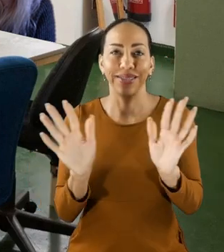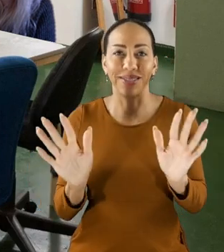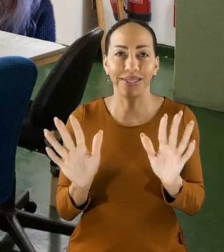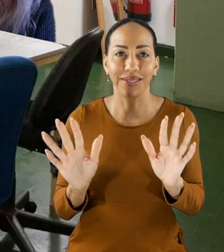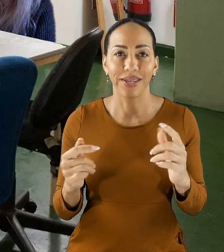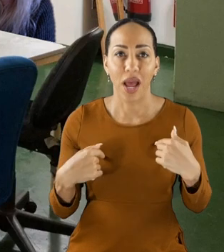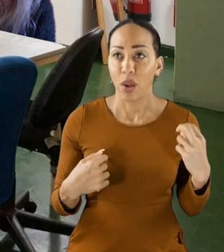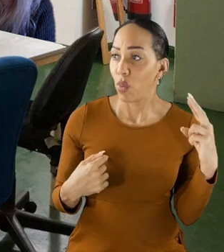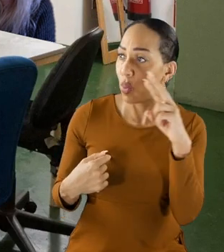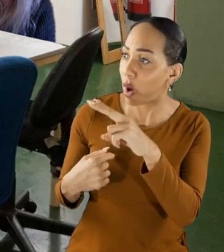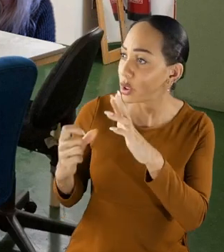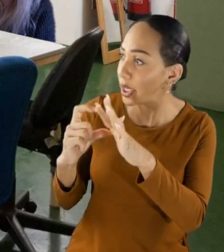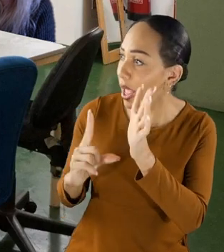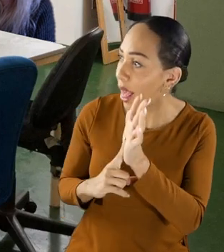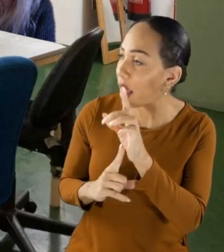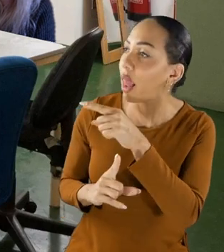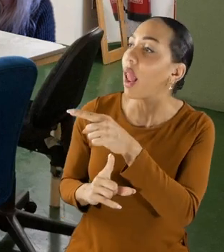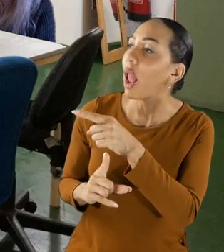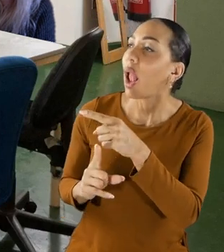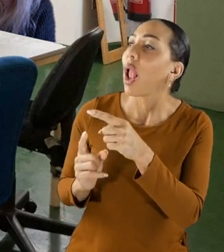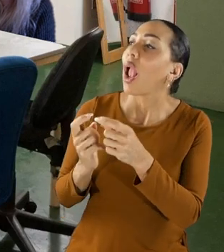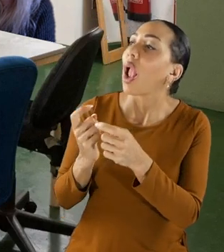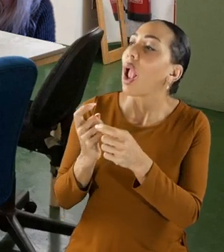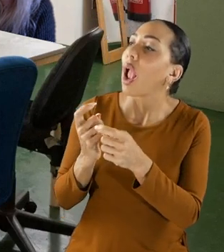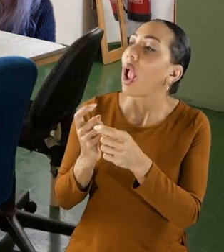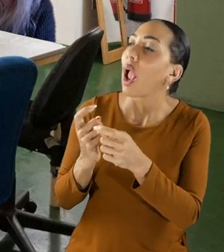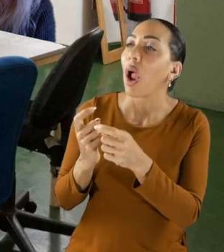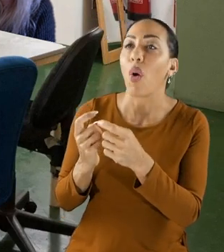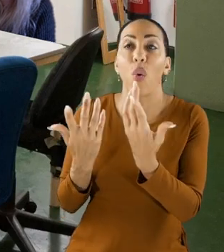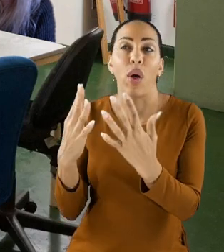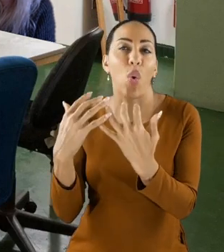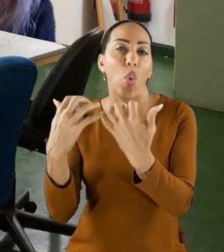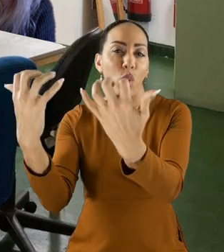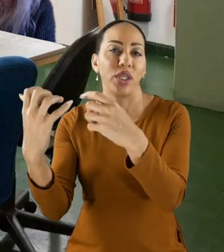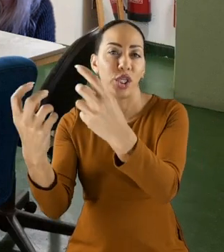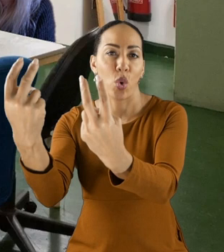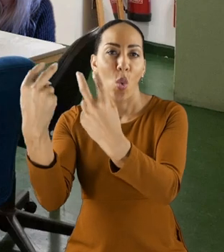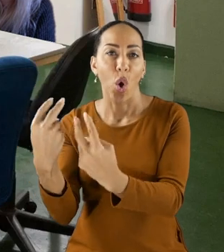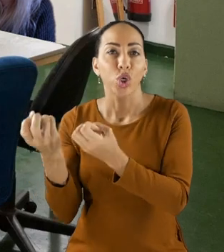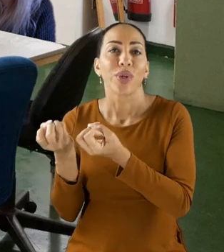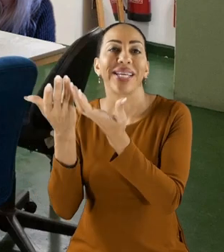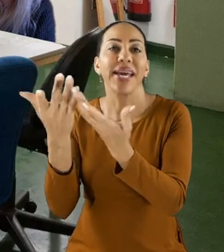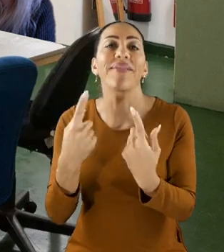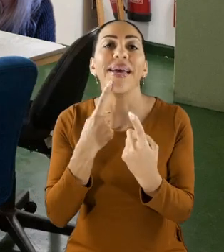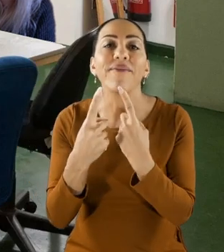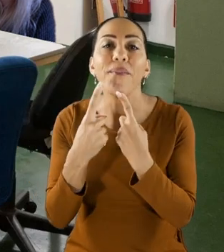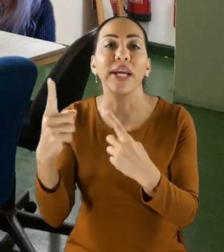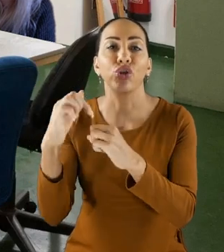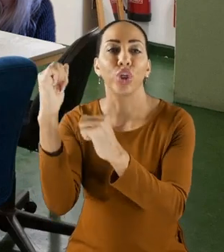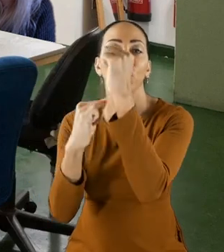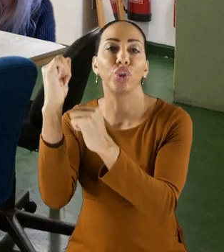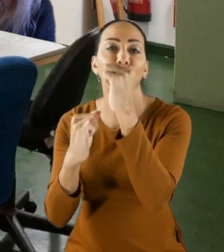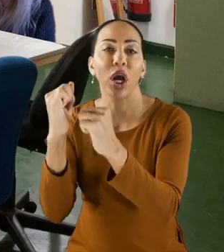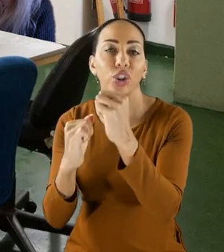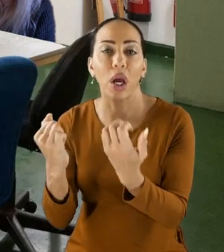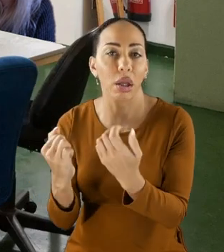that watching DL would become a visual experience that would give information and structure and shape